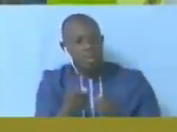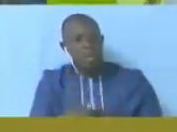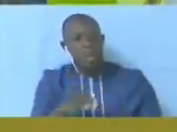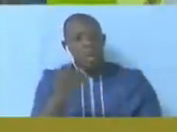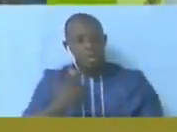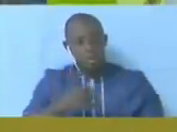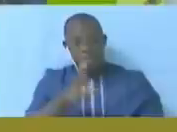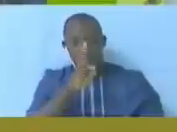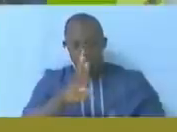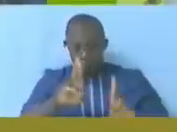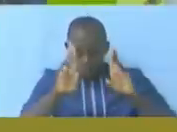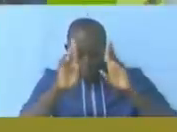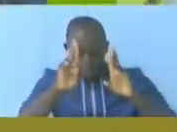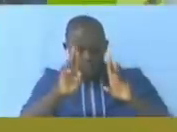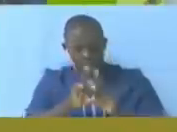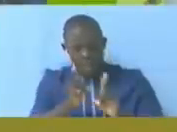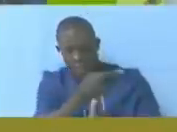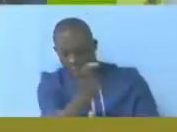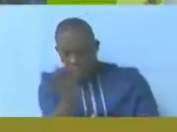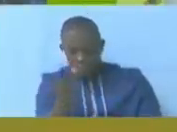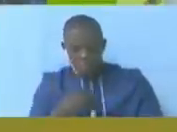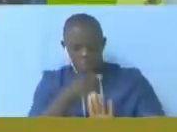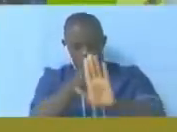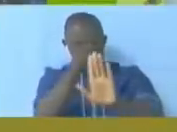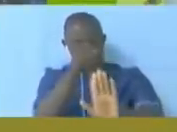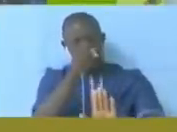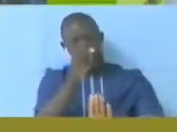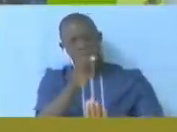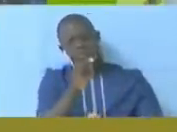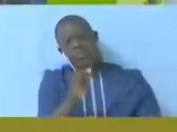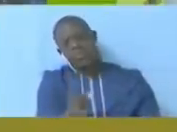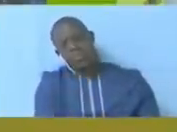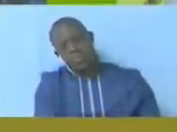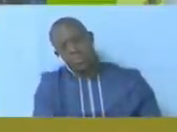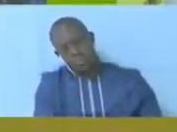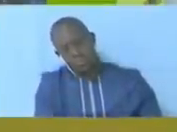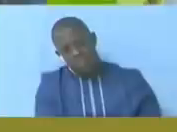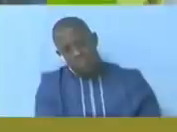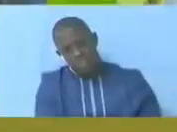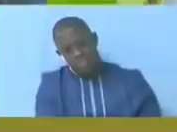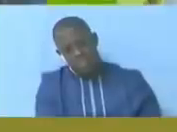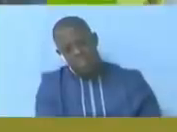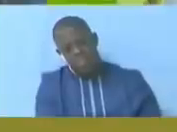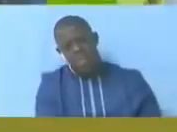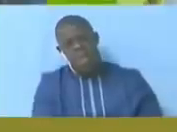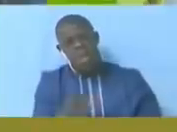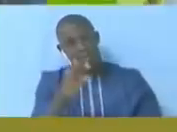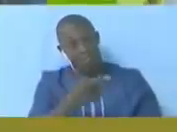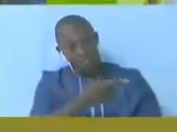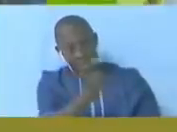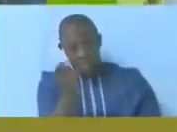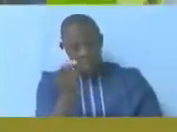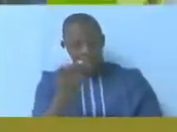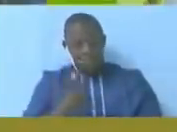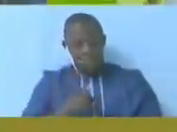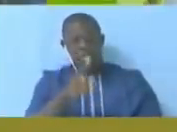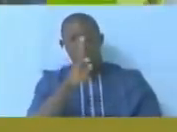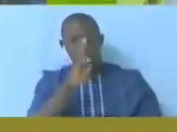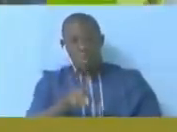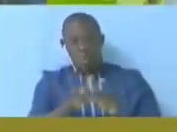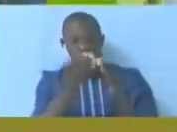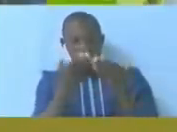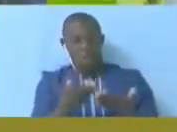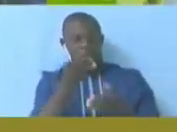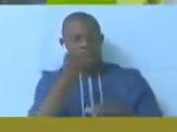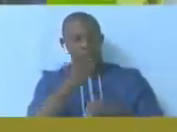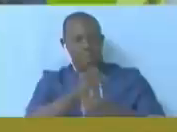you are expected to protect, if they are the ones who have now